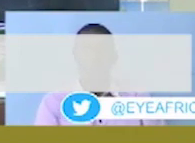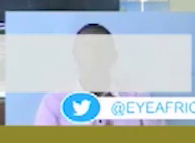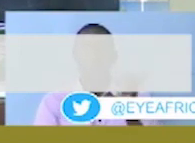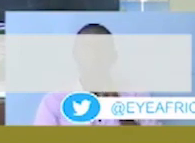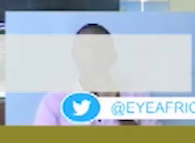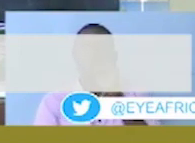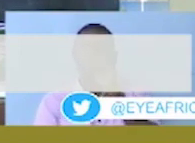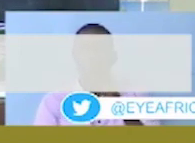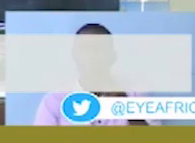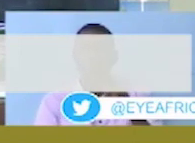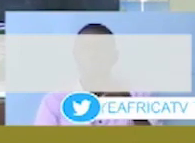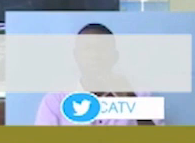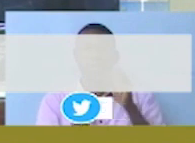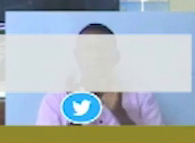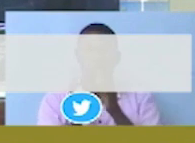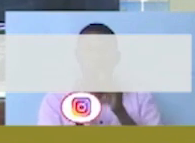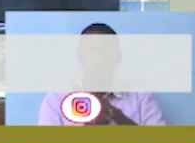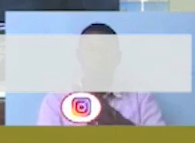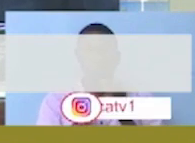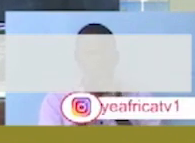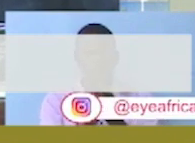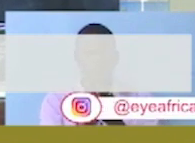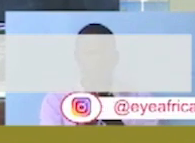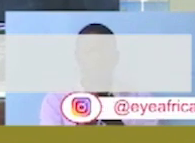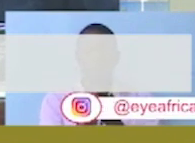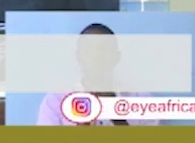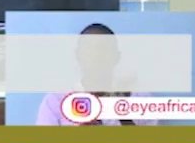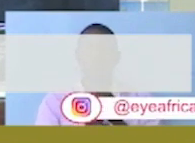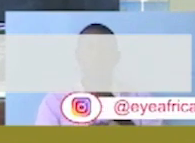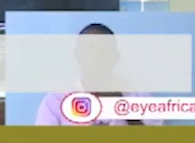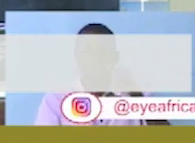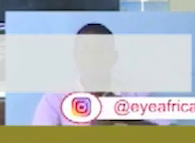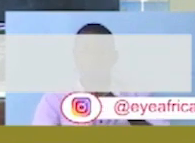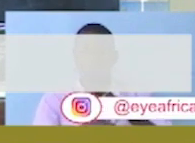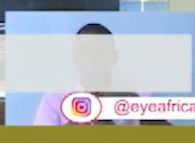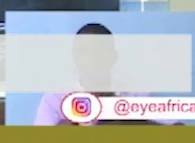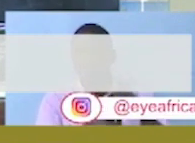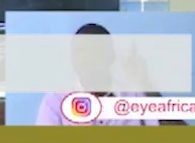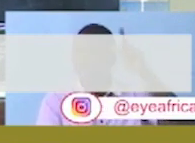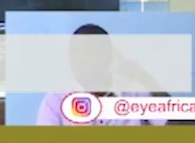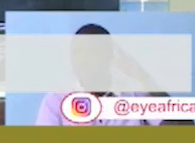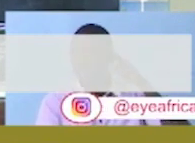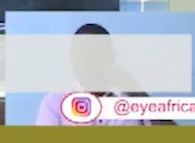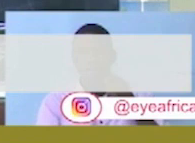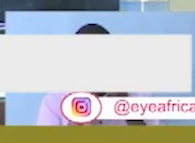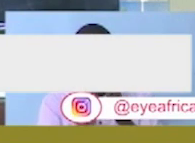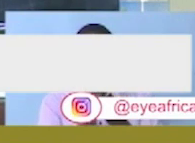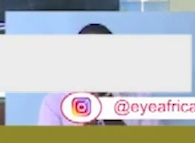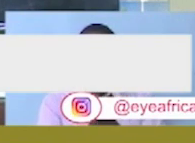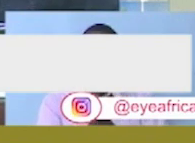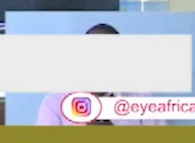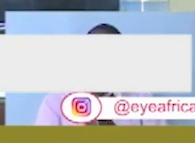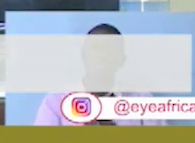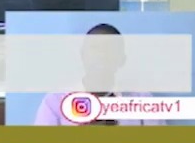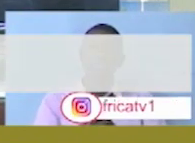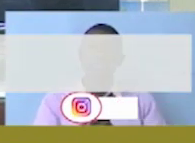said. Yes. Is what his torture in Liberia entailed. He's never been tortured by Jobate, nor me,